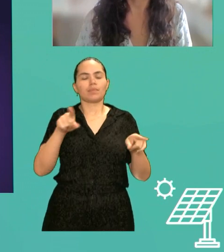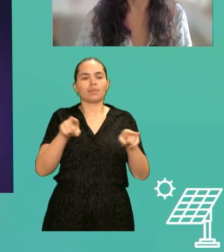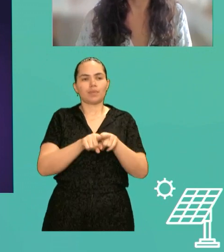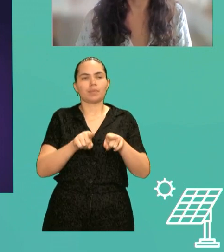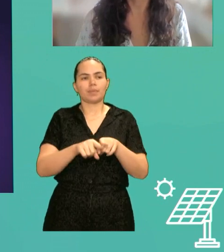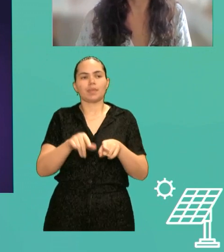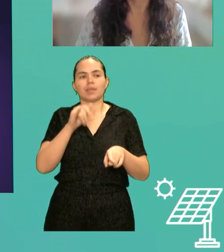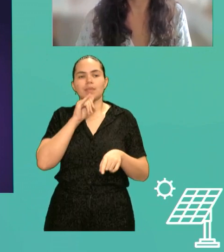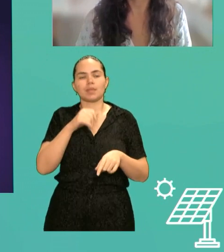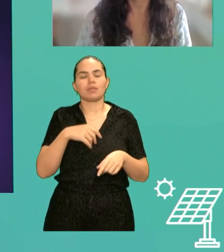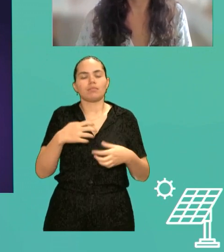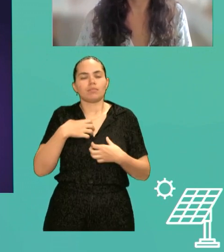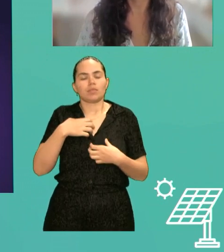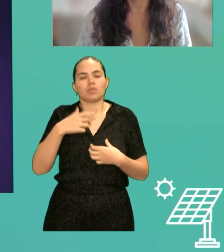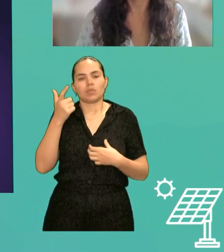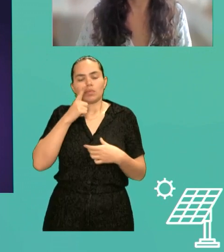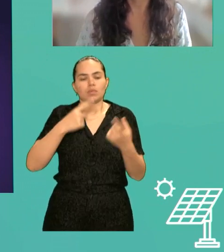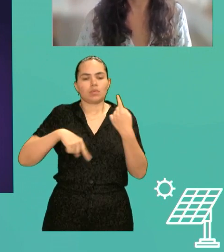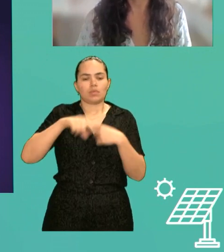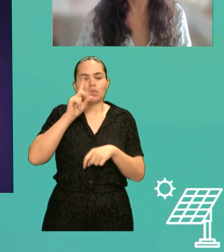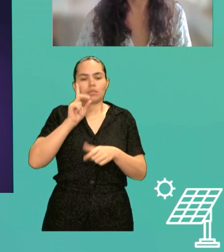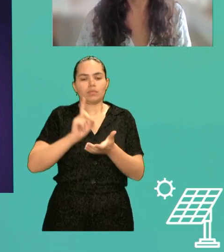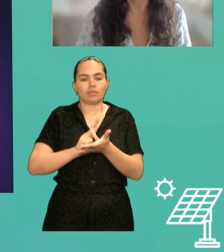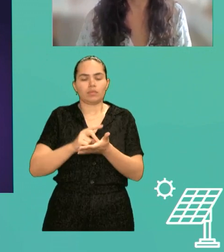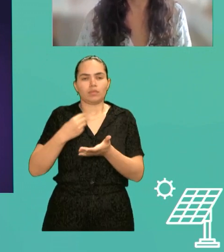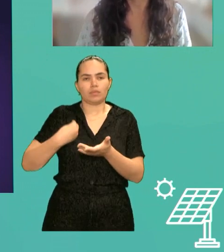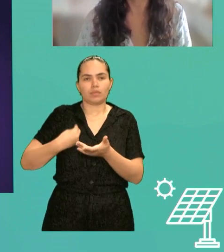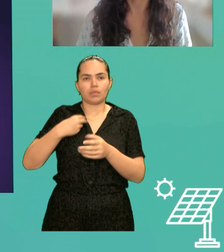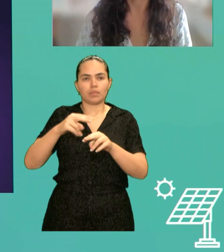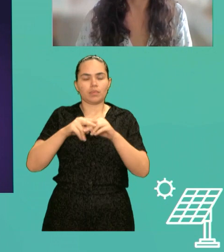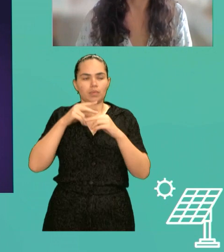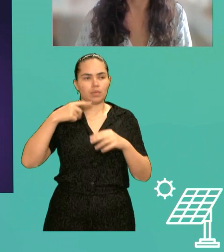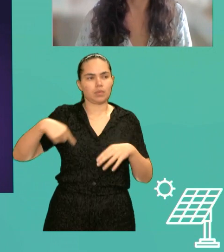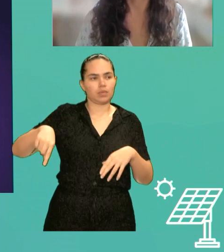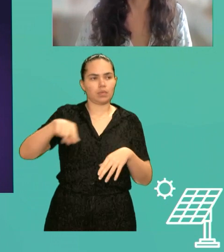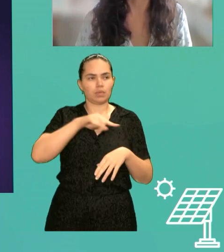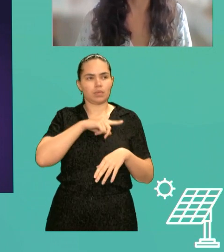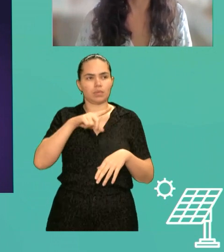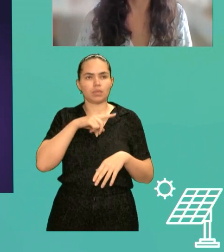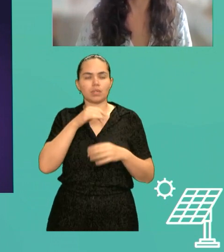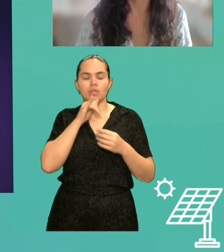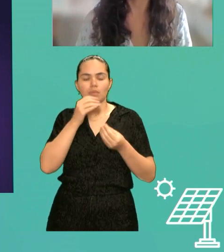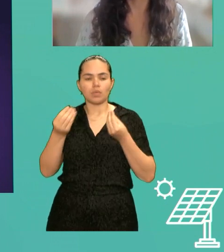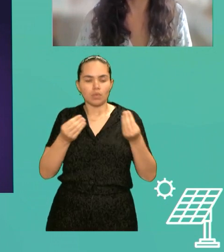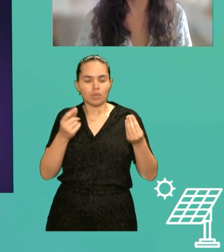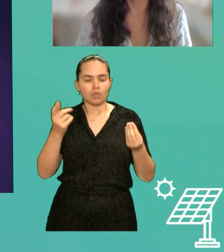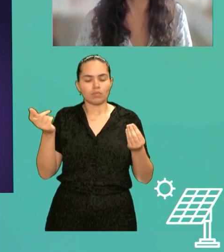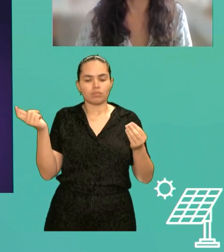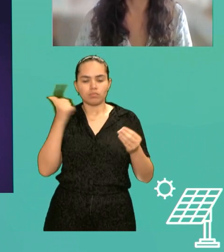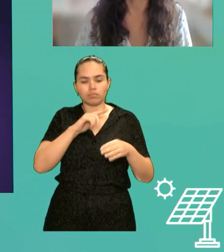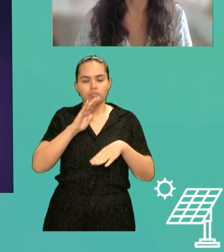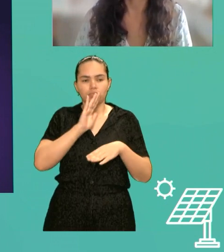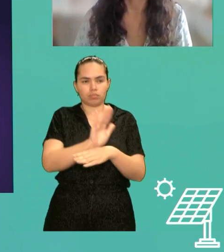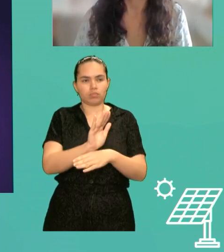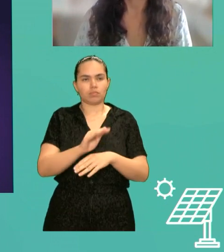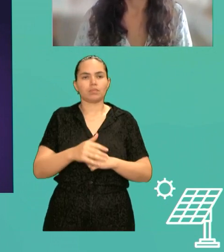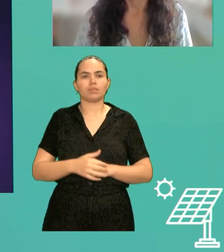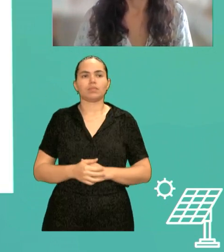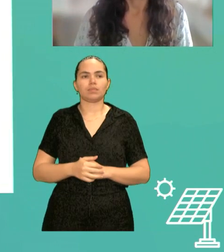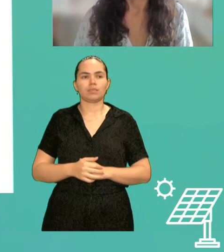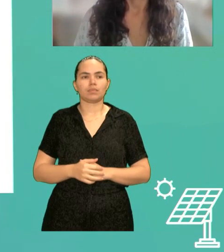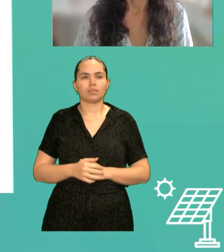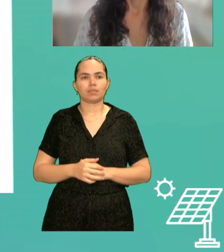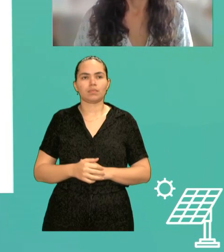can become a reality, and what we are doing to contribute for this. So starting with this